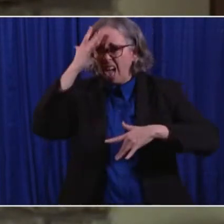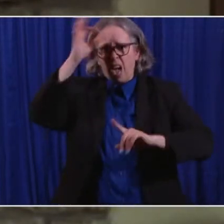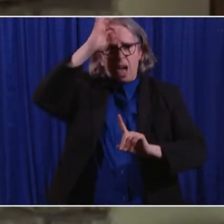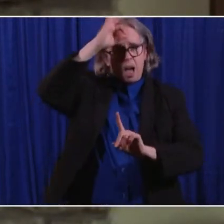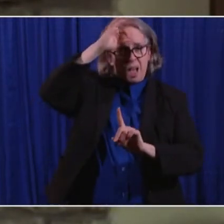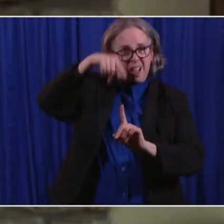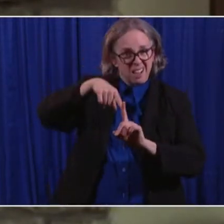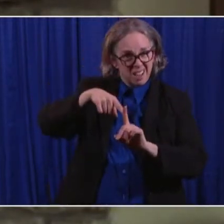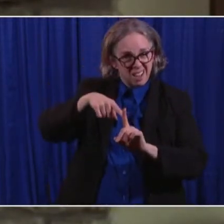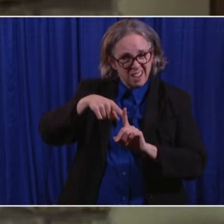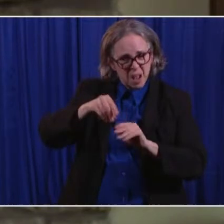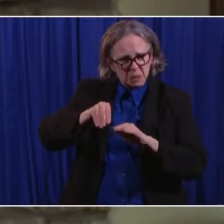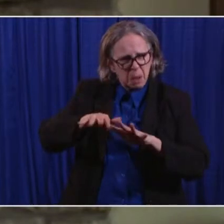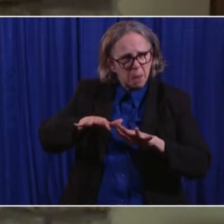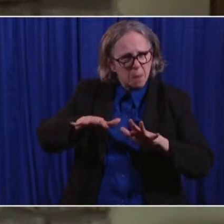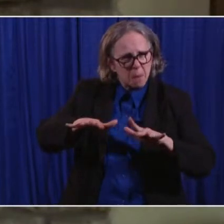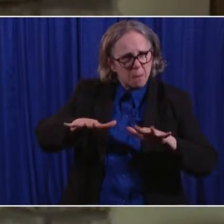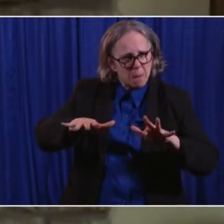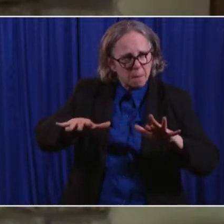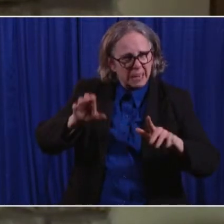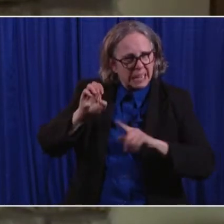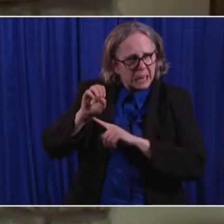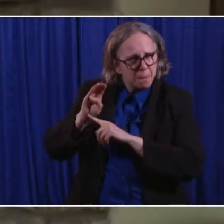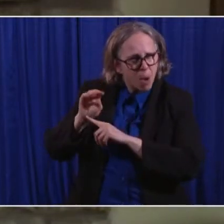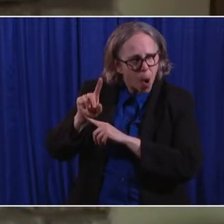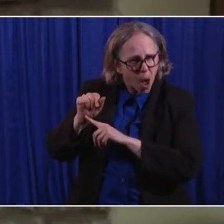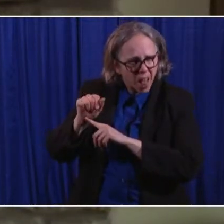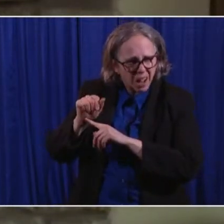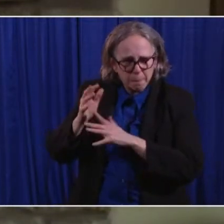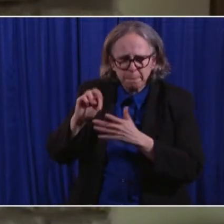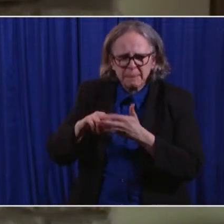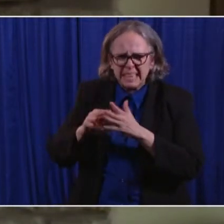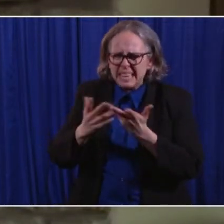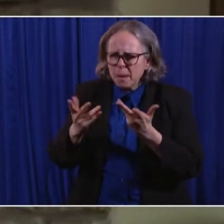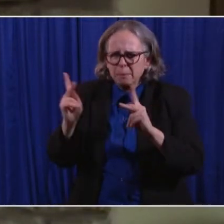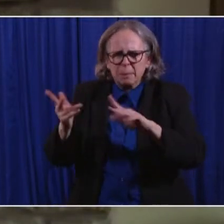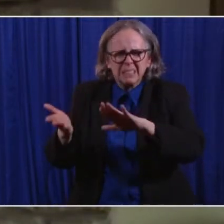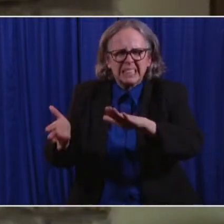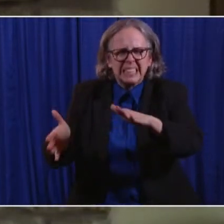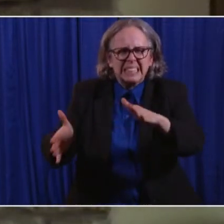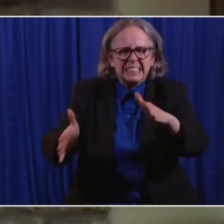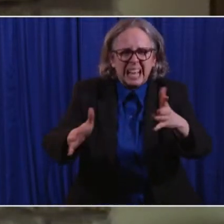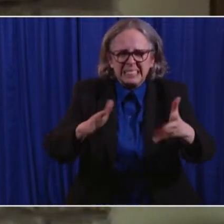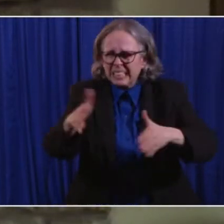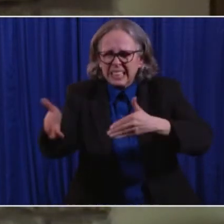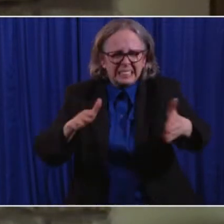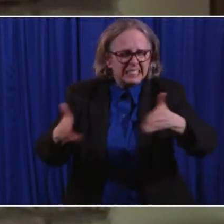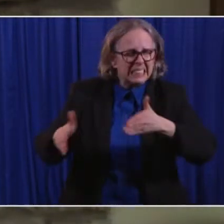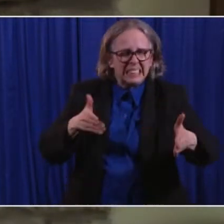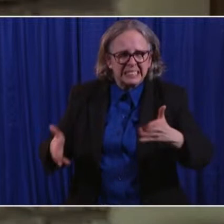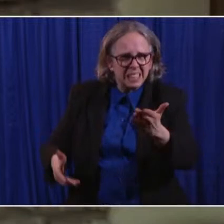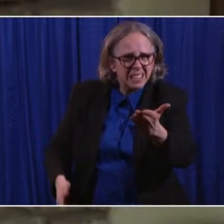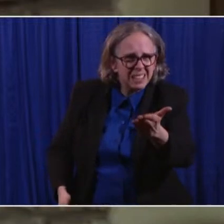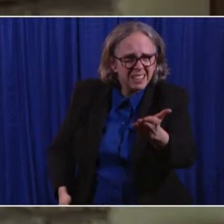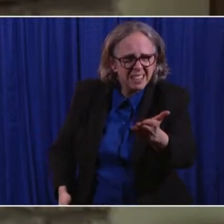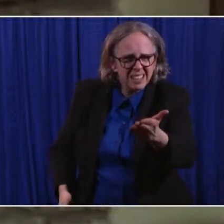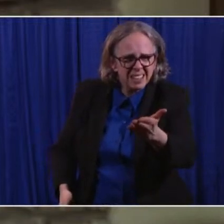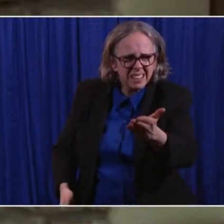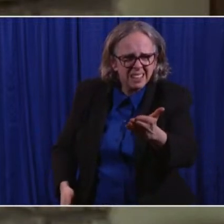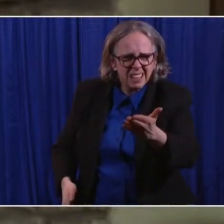sealing the medical fate of hundreds and hundreds of people? This bill would say that local health